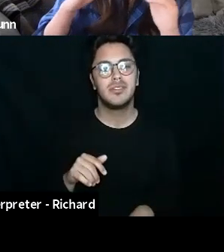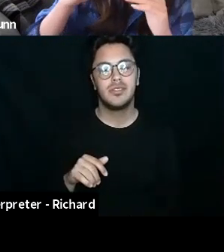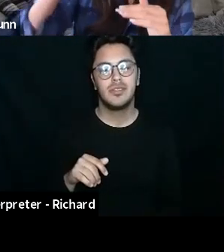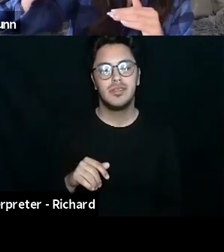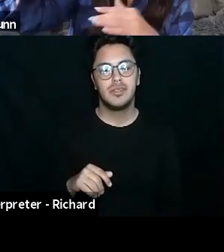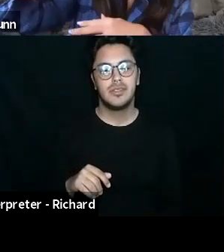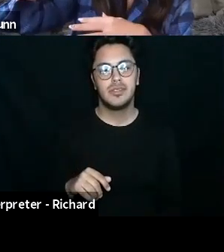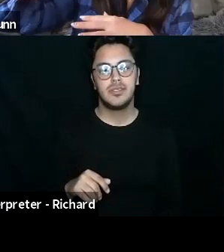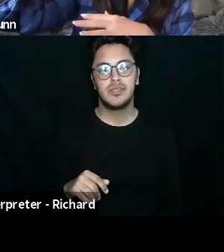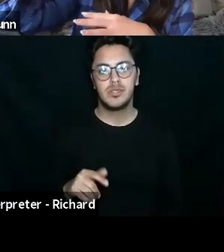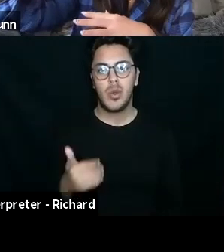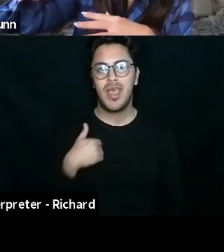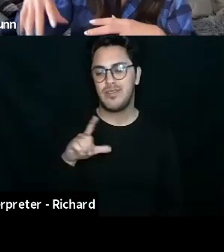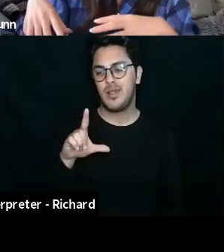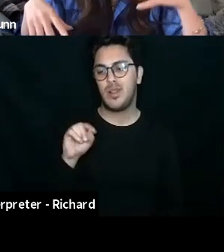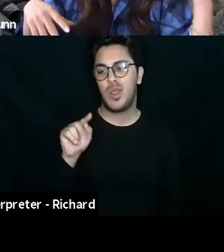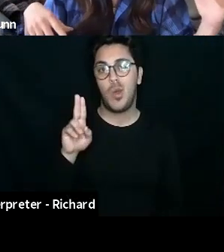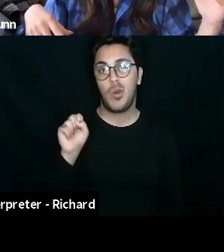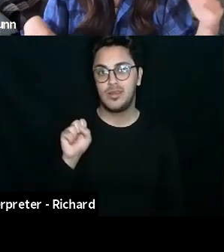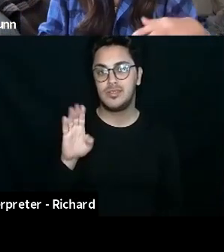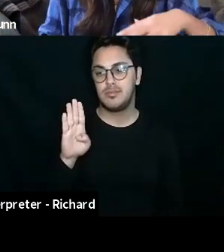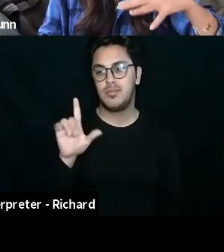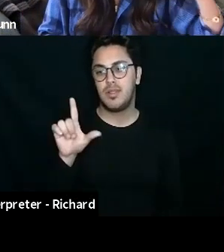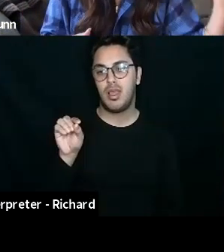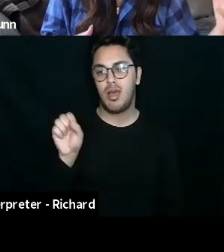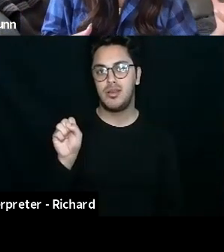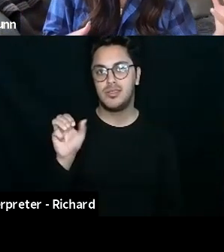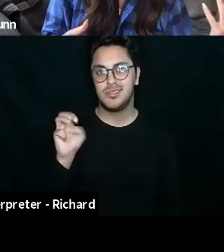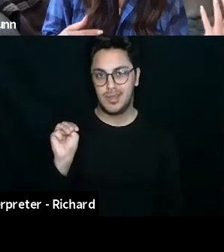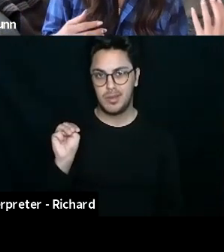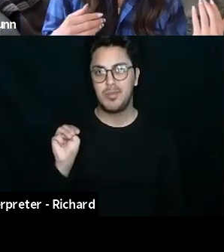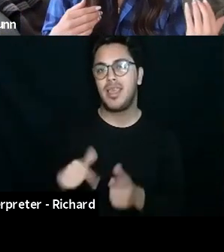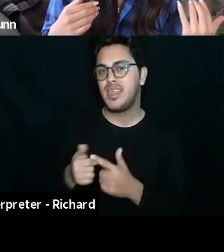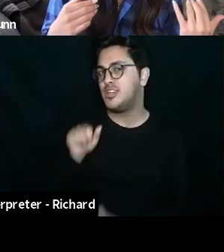what I've learned is like there's the Lotus Blossom character, and then there's like the Dragon Lady. And then the Dragon Lady